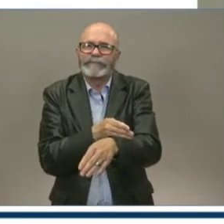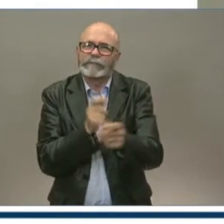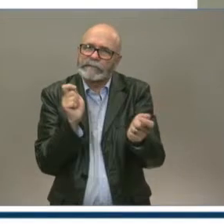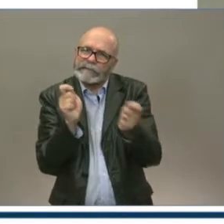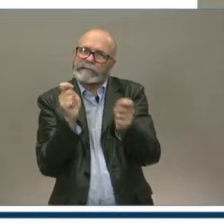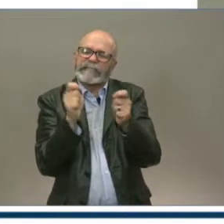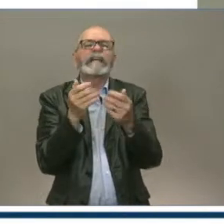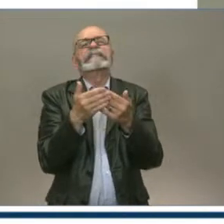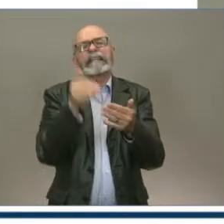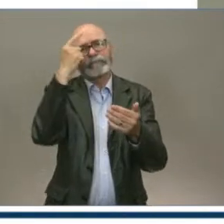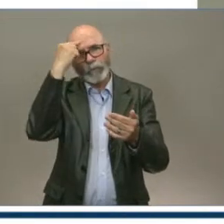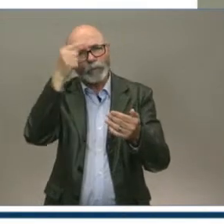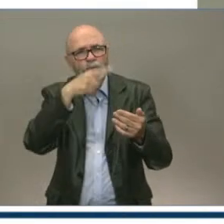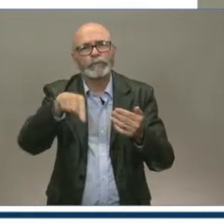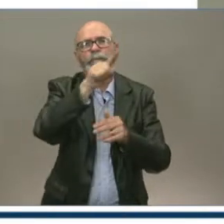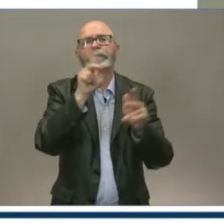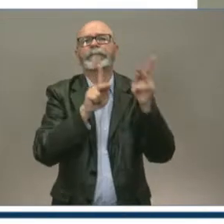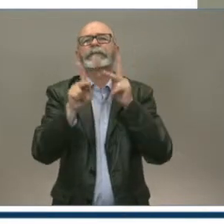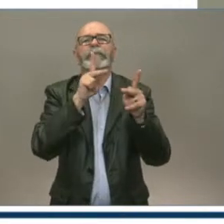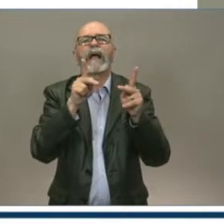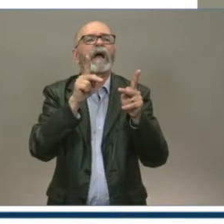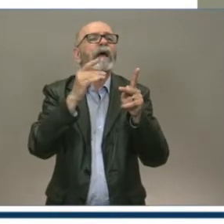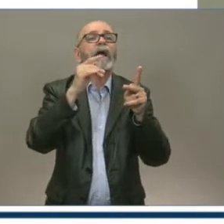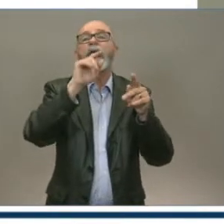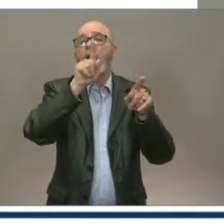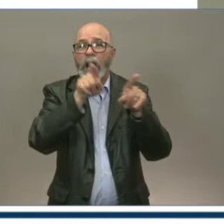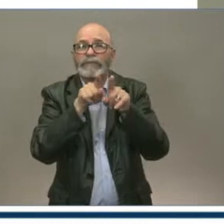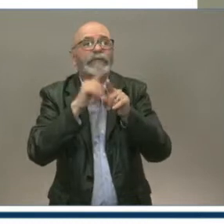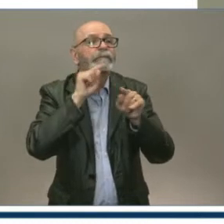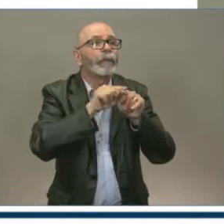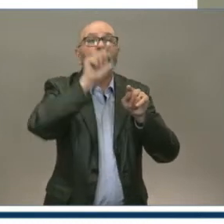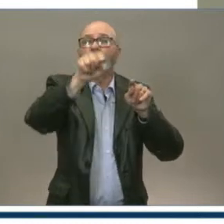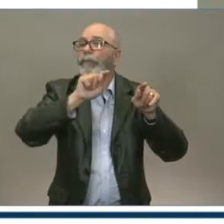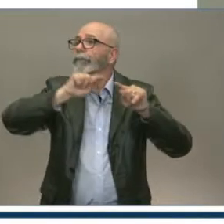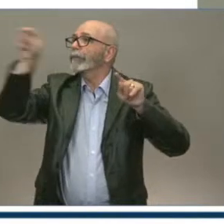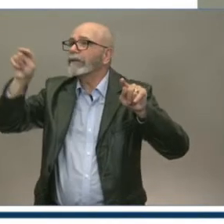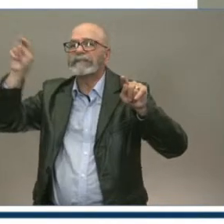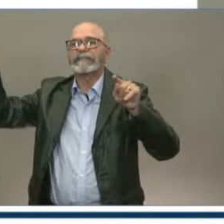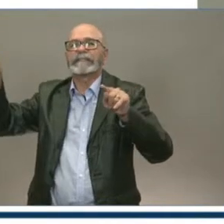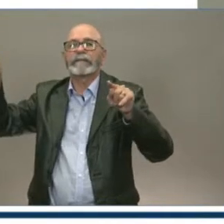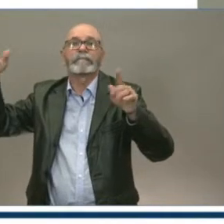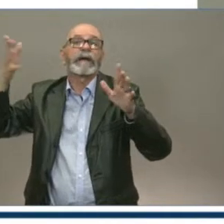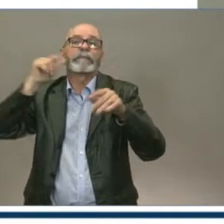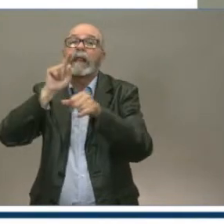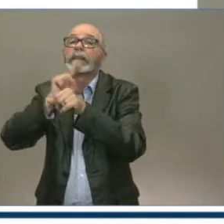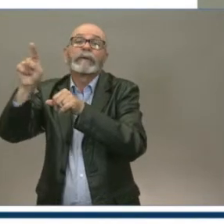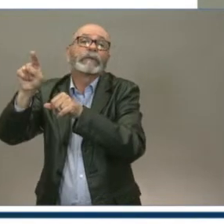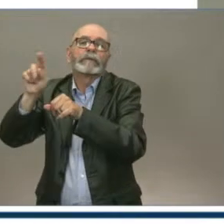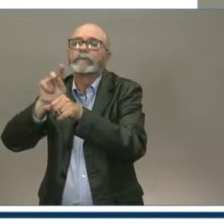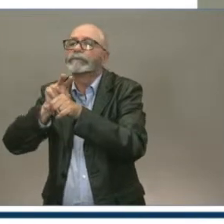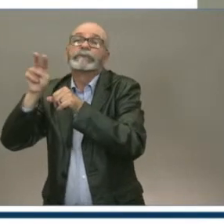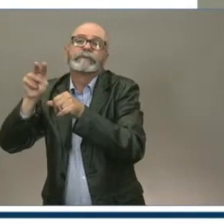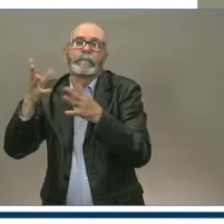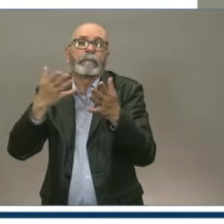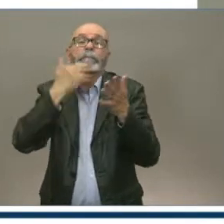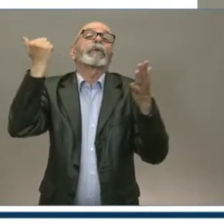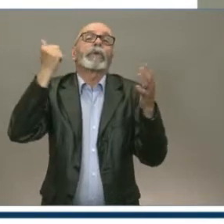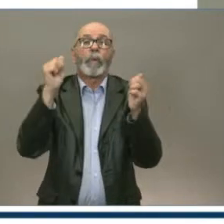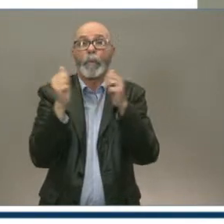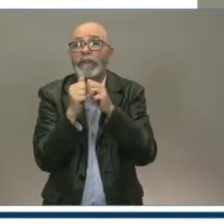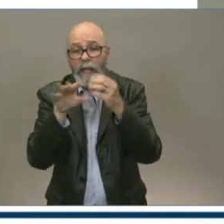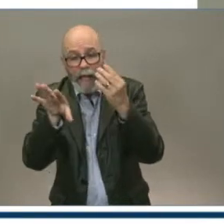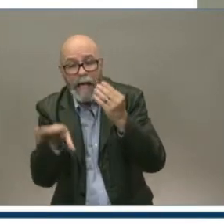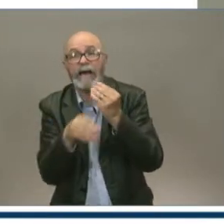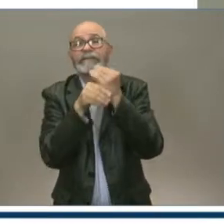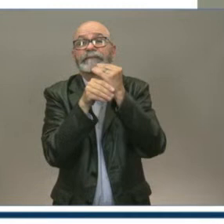show Nova Scotians where there are openings. For instance, we hope by next week we'll be implementing a postal code feature where rather